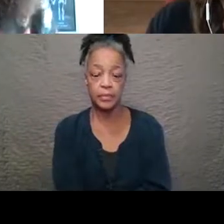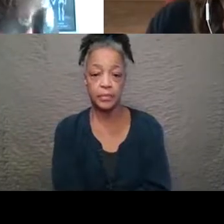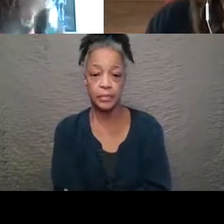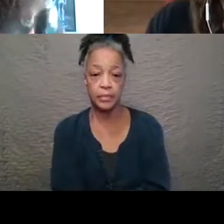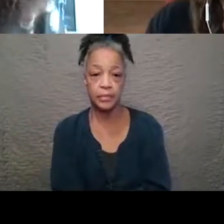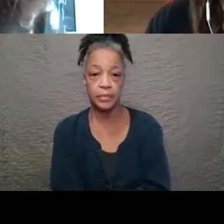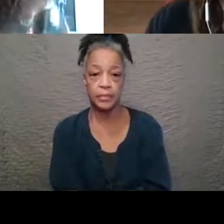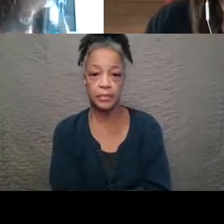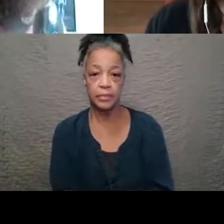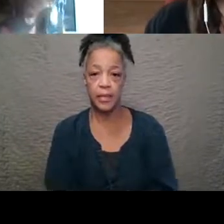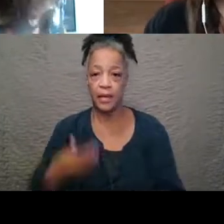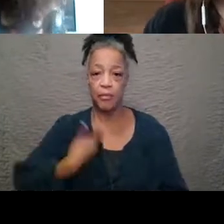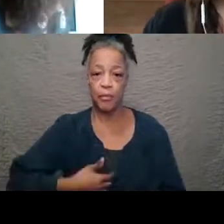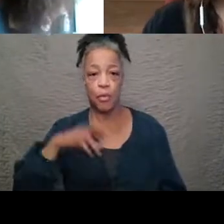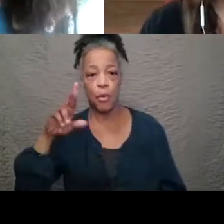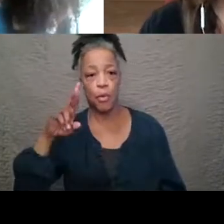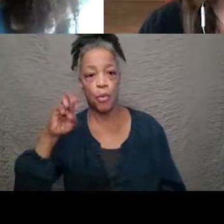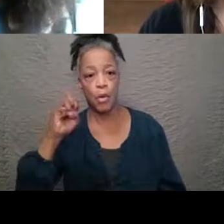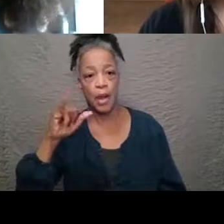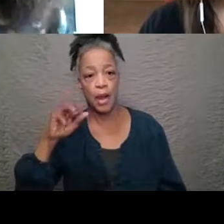This is Rima.